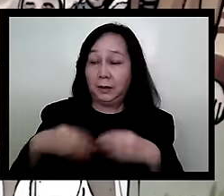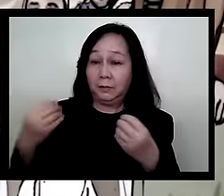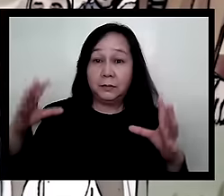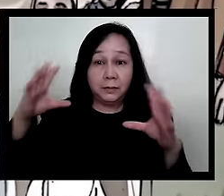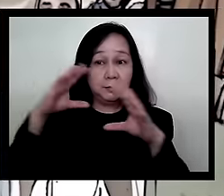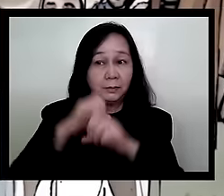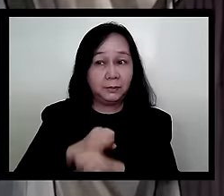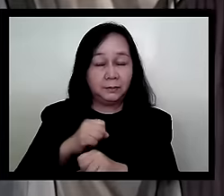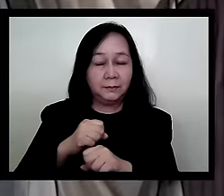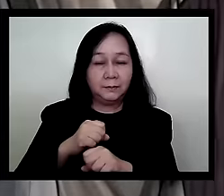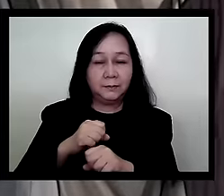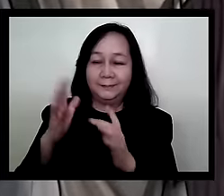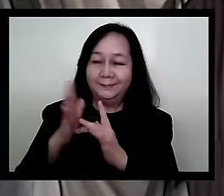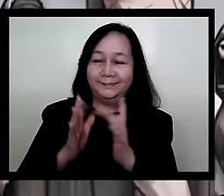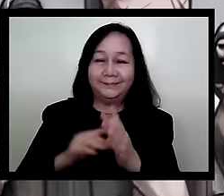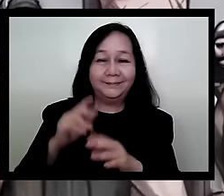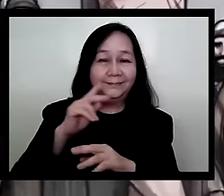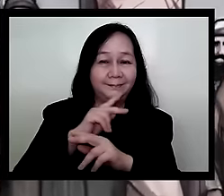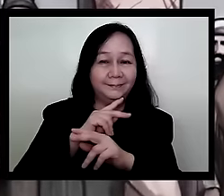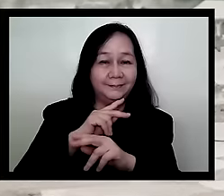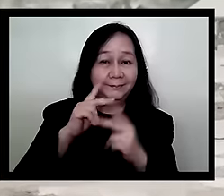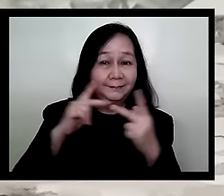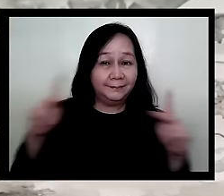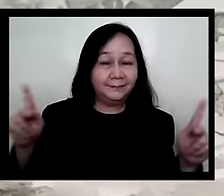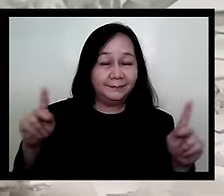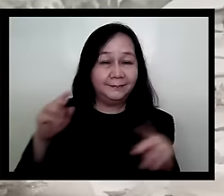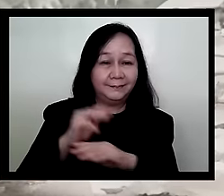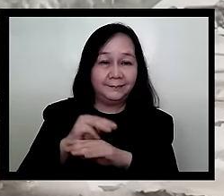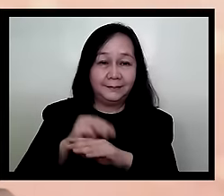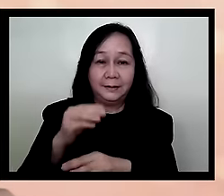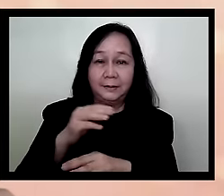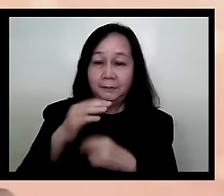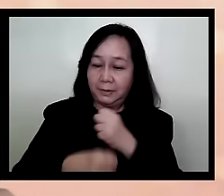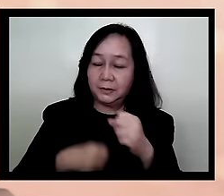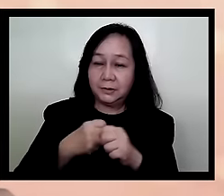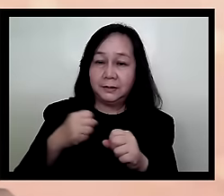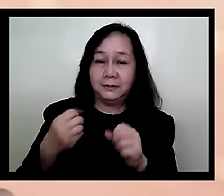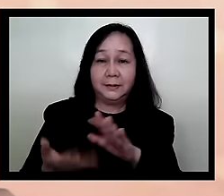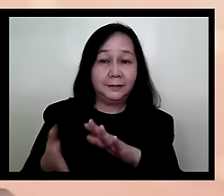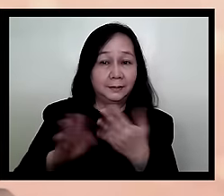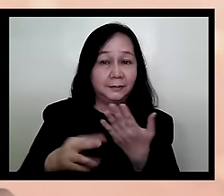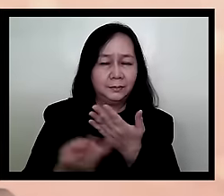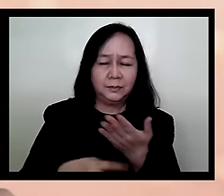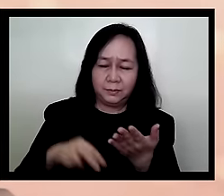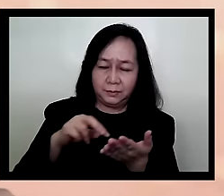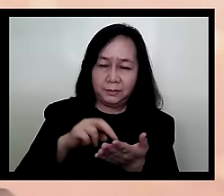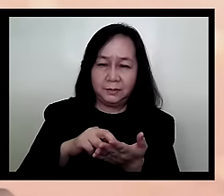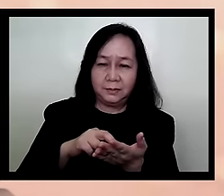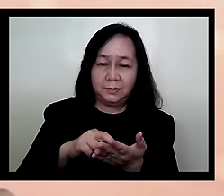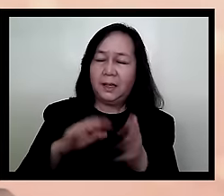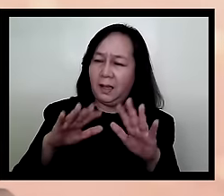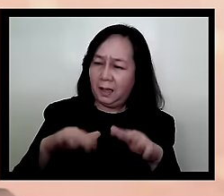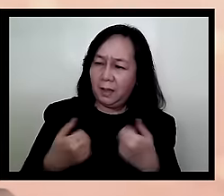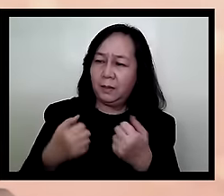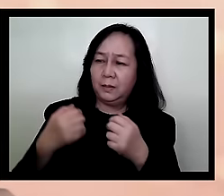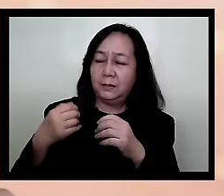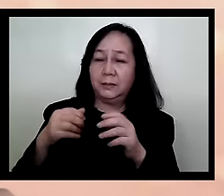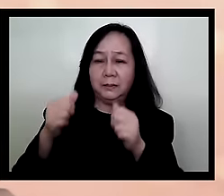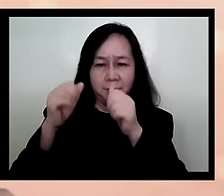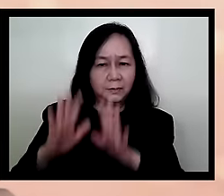public Ministry passion death and Resurrection and how their expectations were